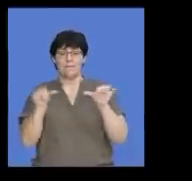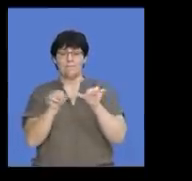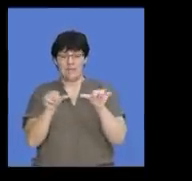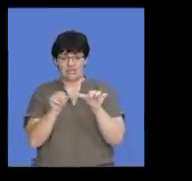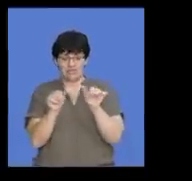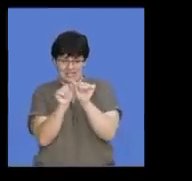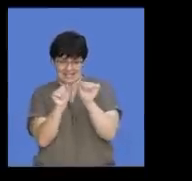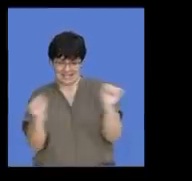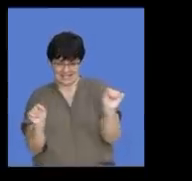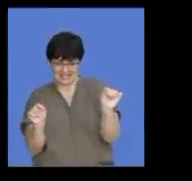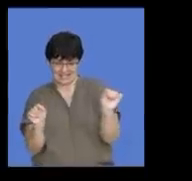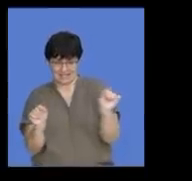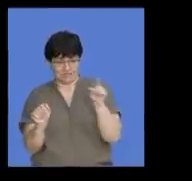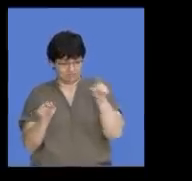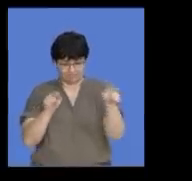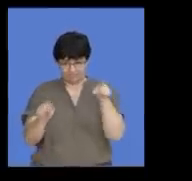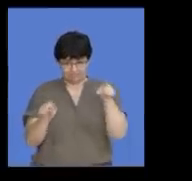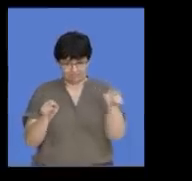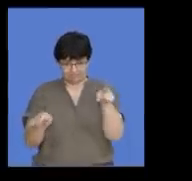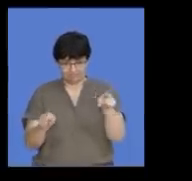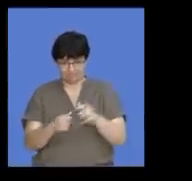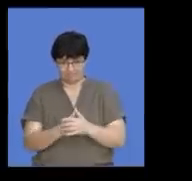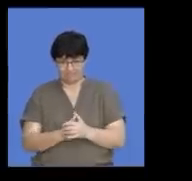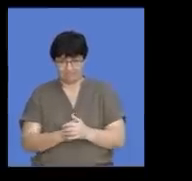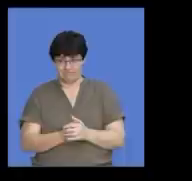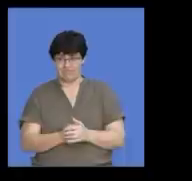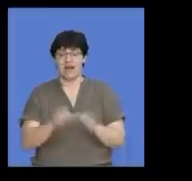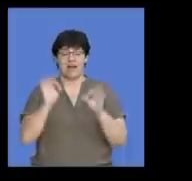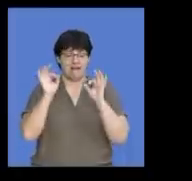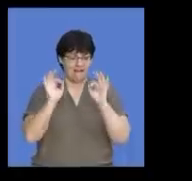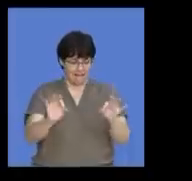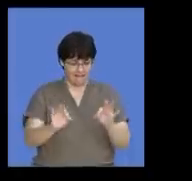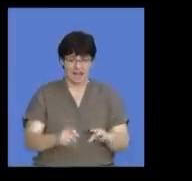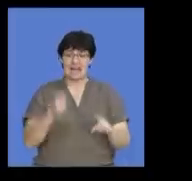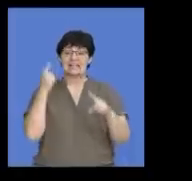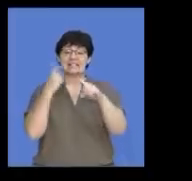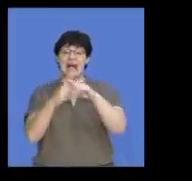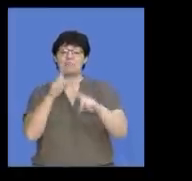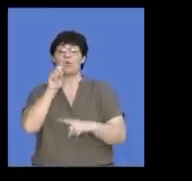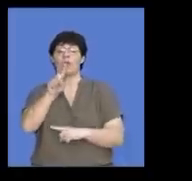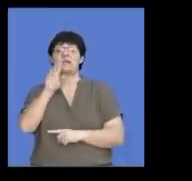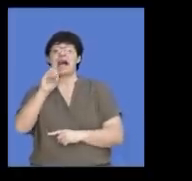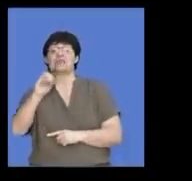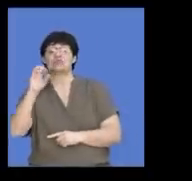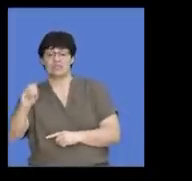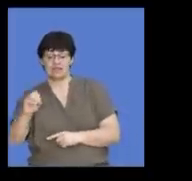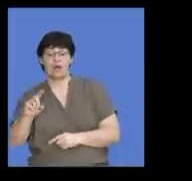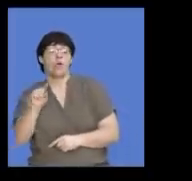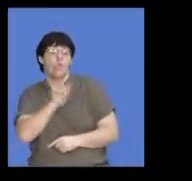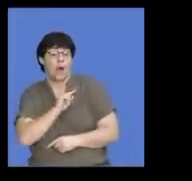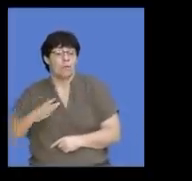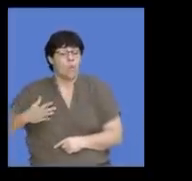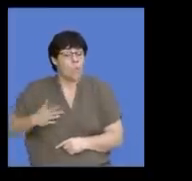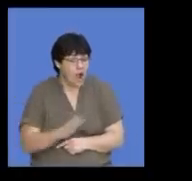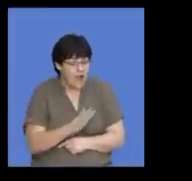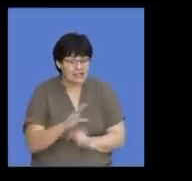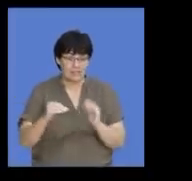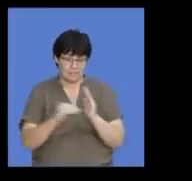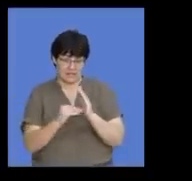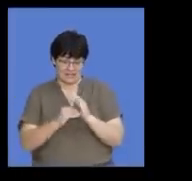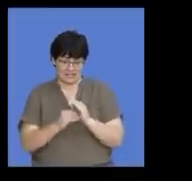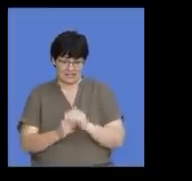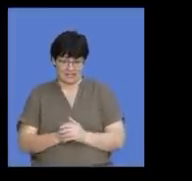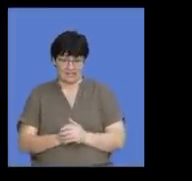the distance between the two points. Aha, multiplying by 100, because I want my answer in